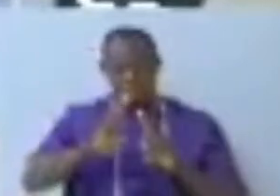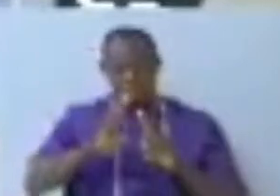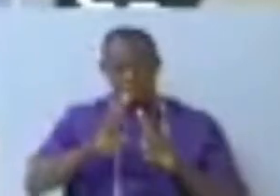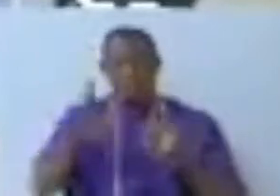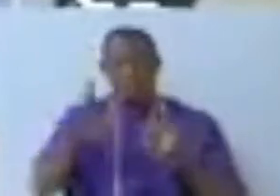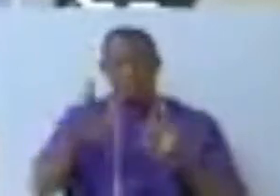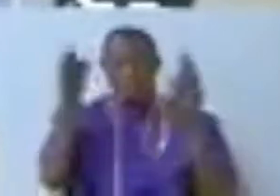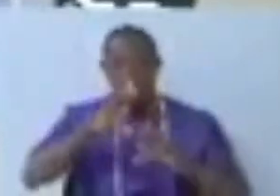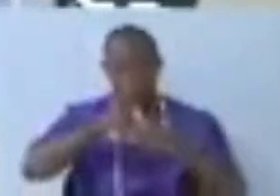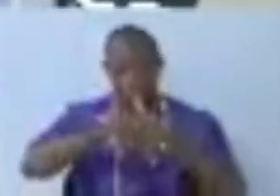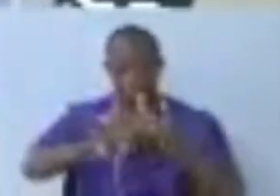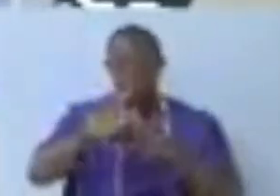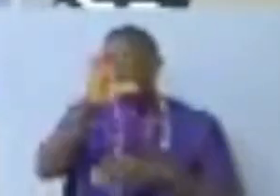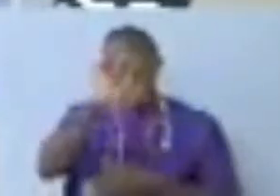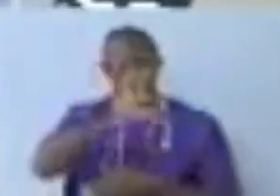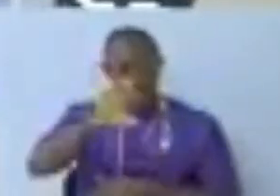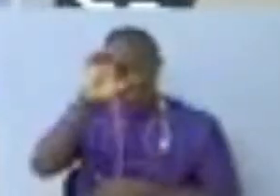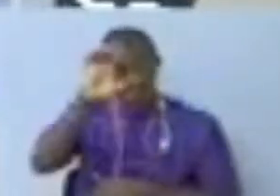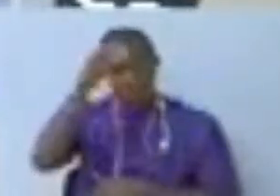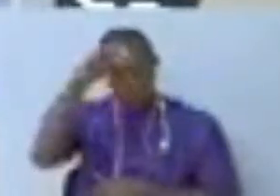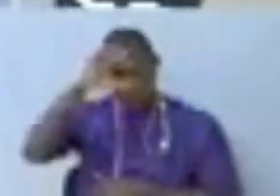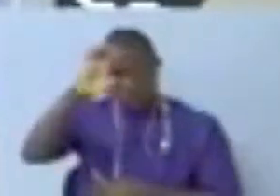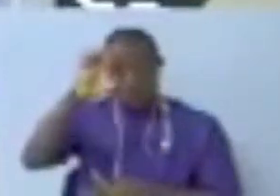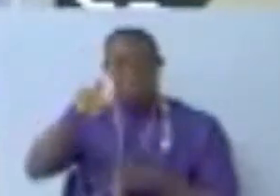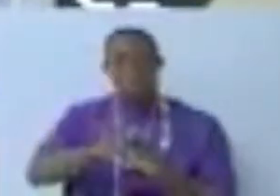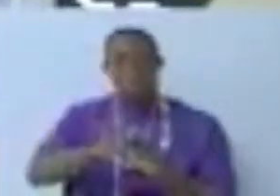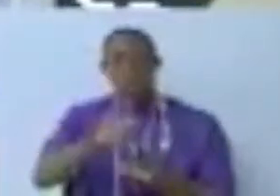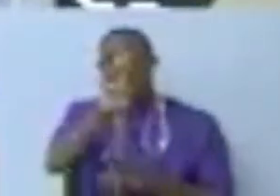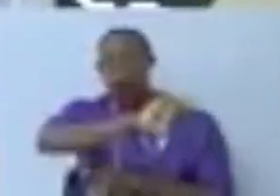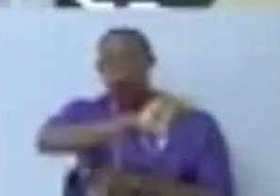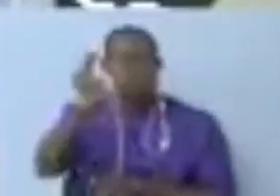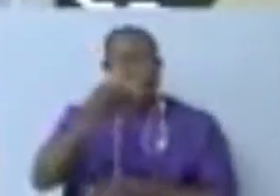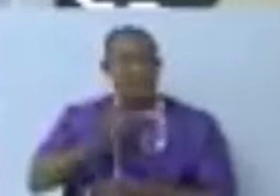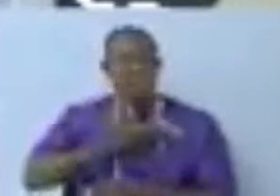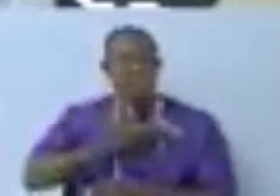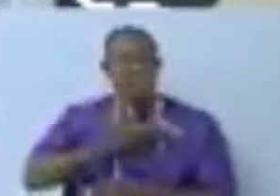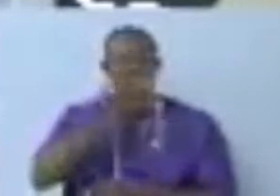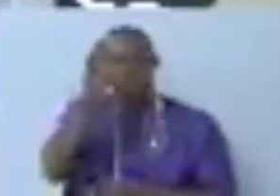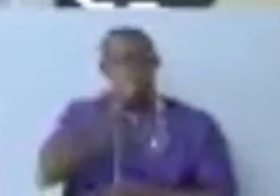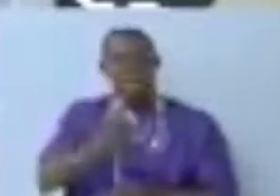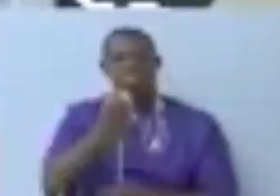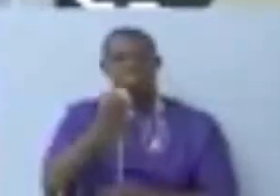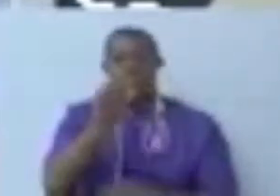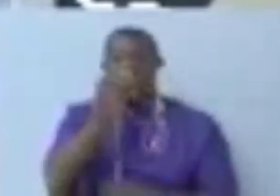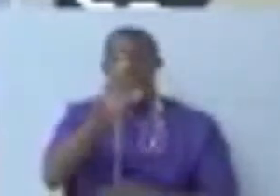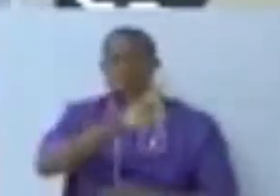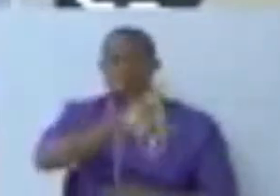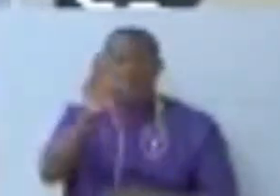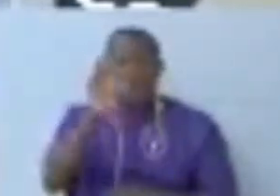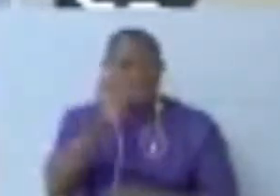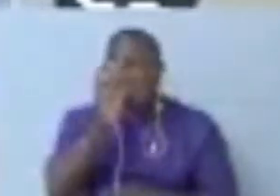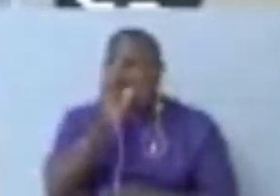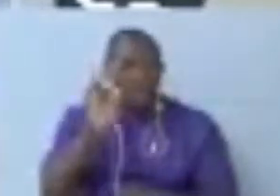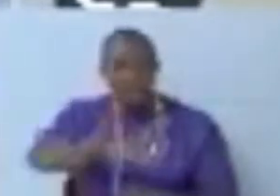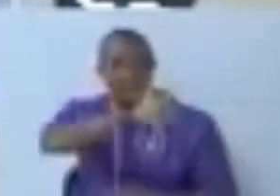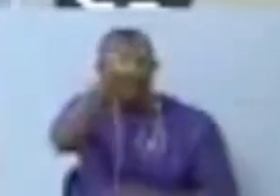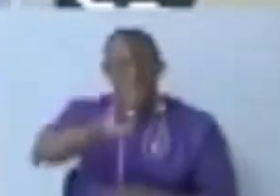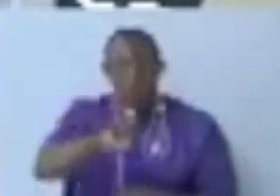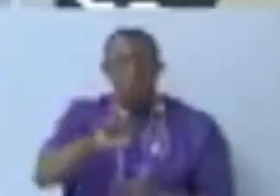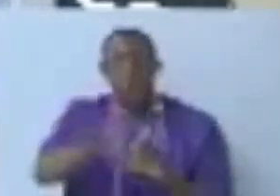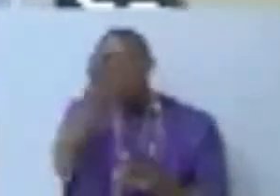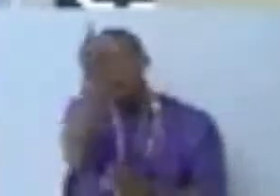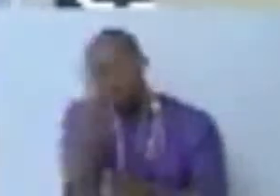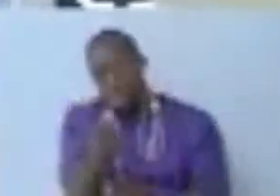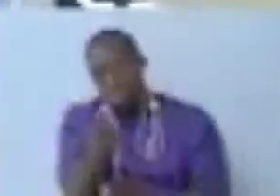question incriminates you in an offense. And this question is rather innocuous. It does not incriminate you in an offense.